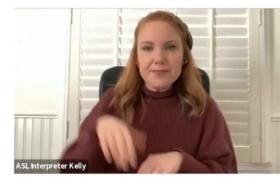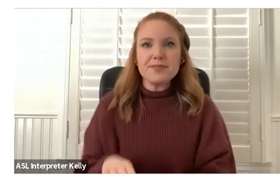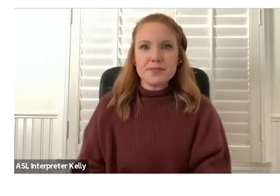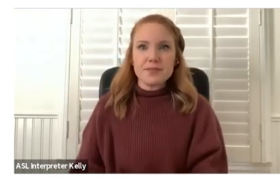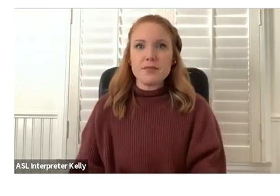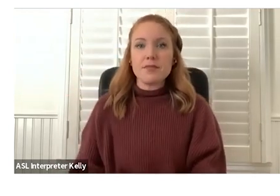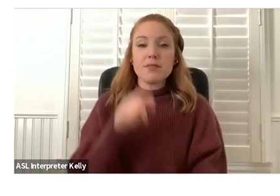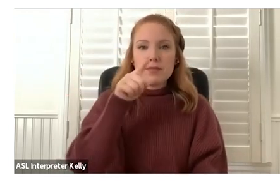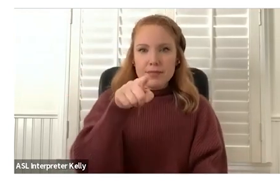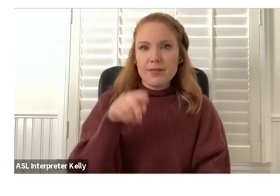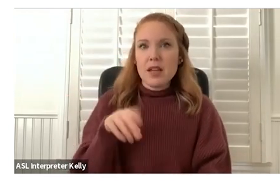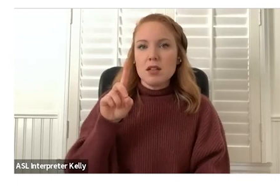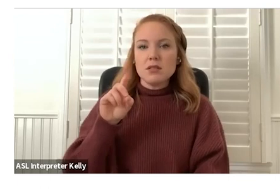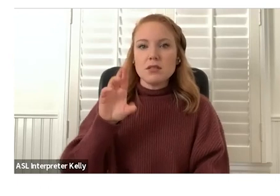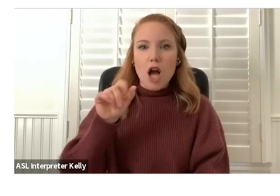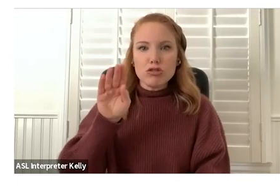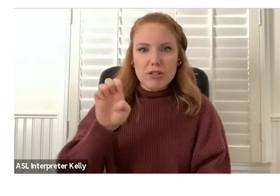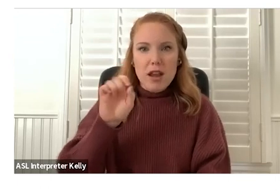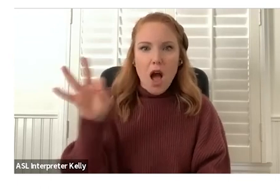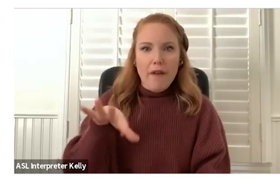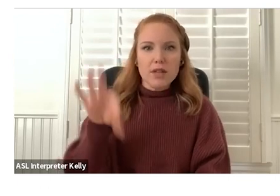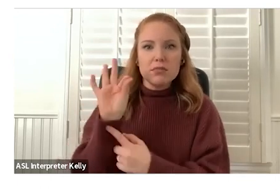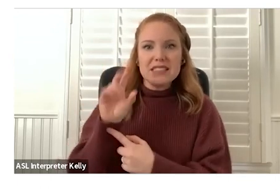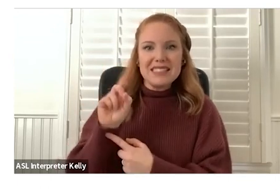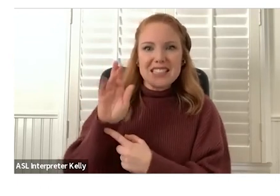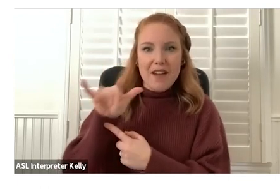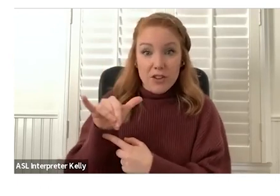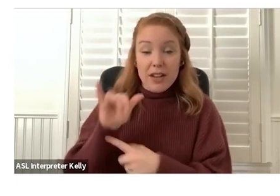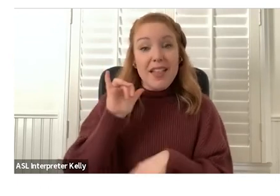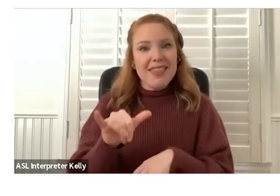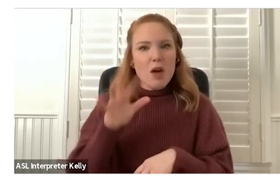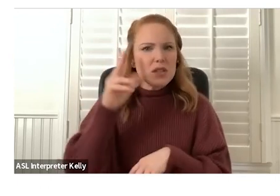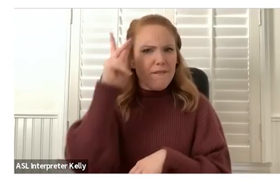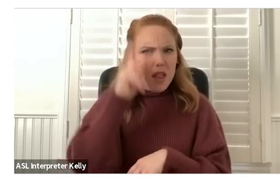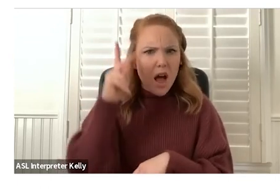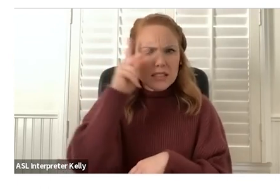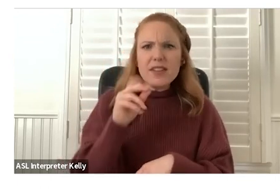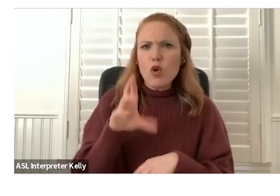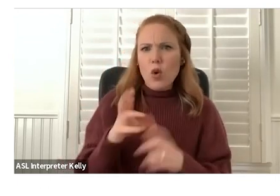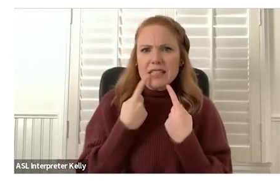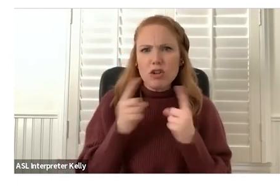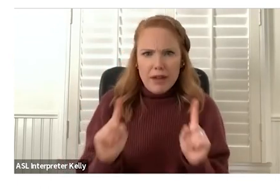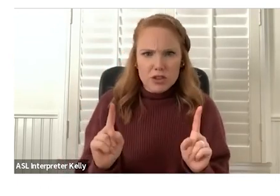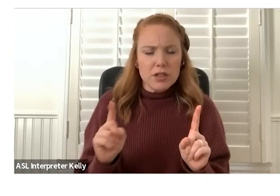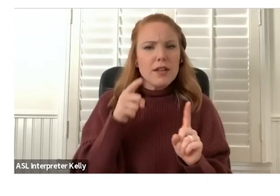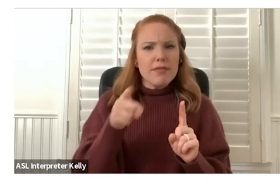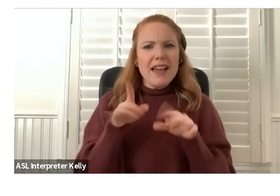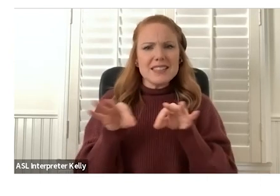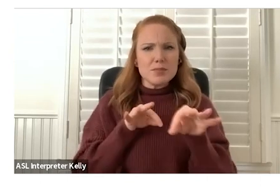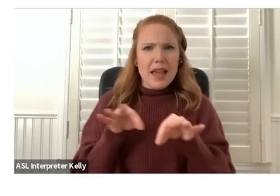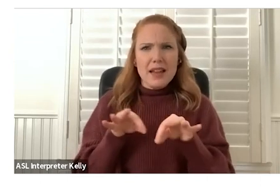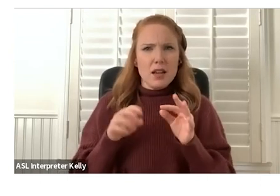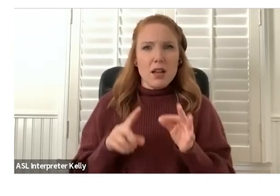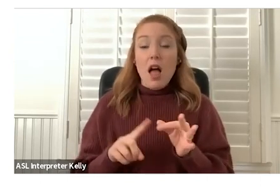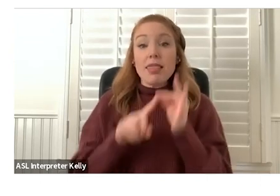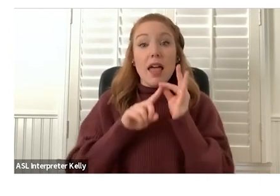zoom in, we can zoom out. It doesn't really matter. But unless it's a European sort of entity that is